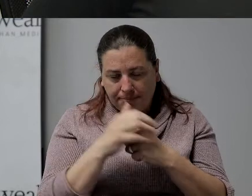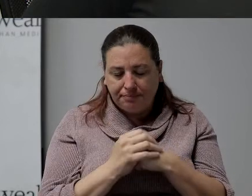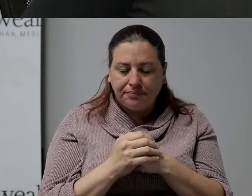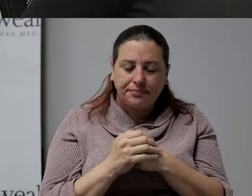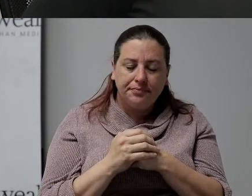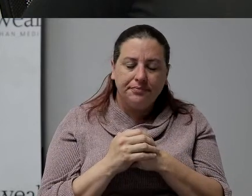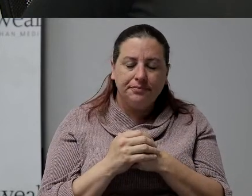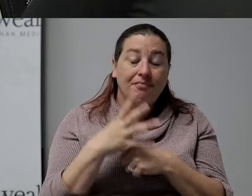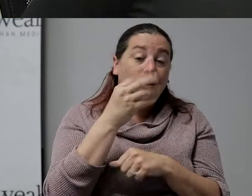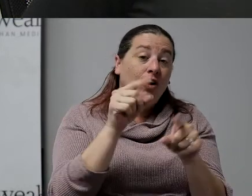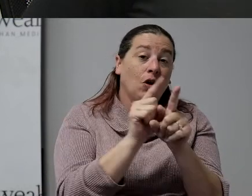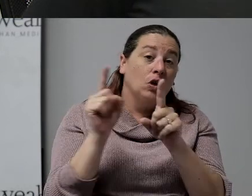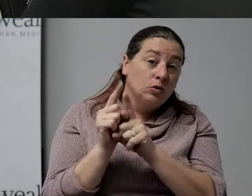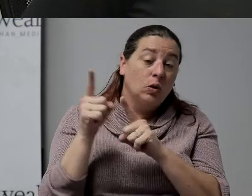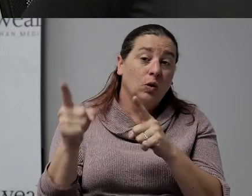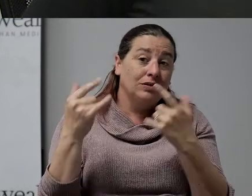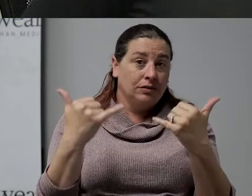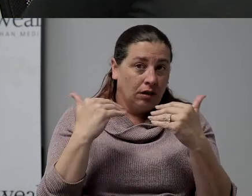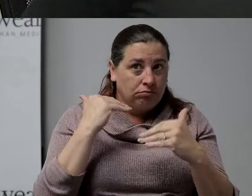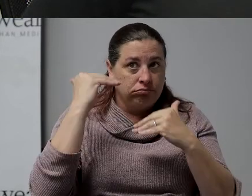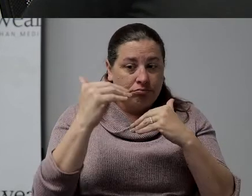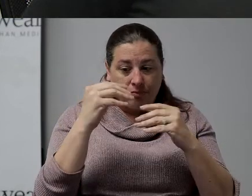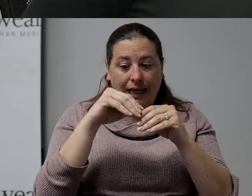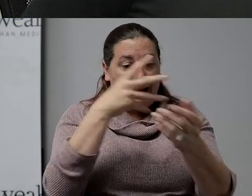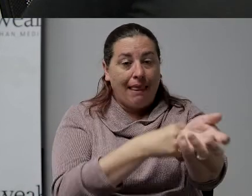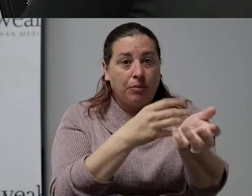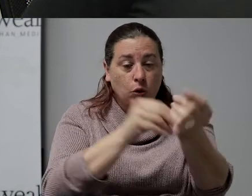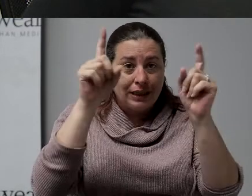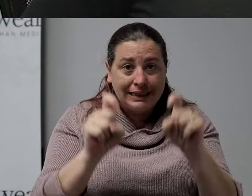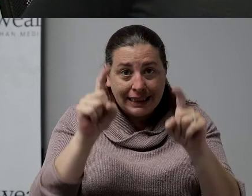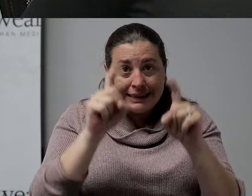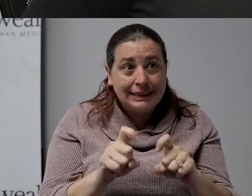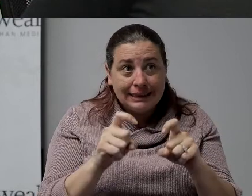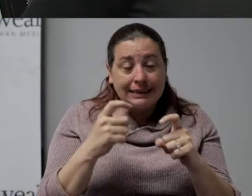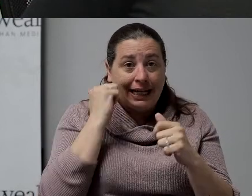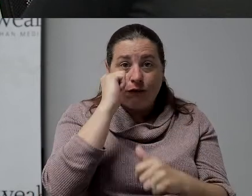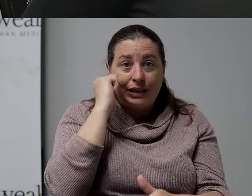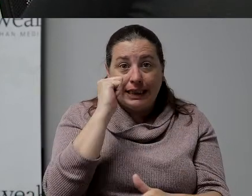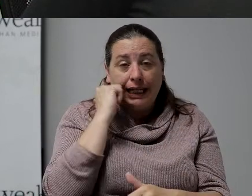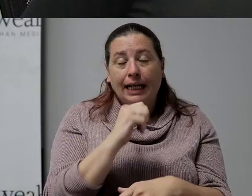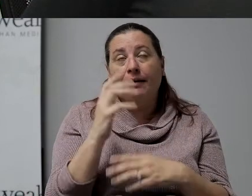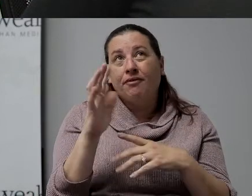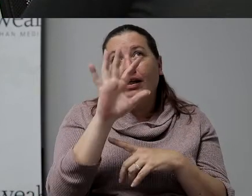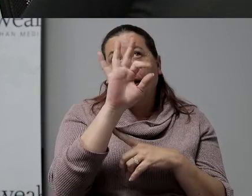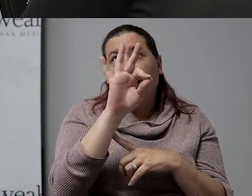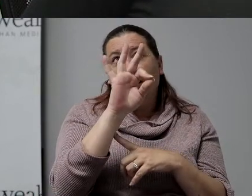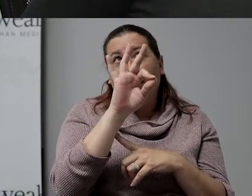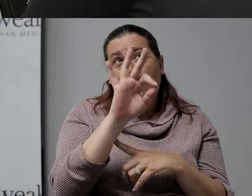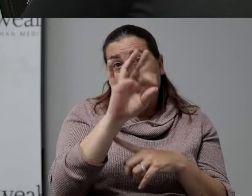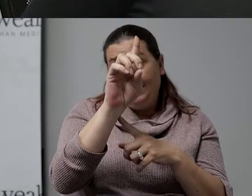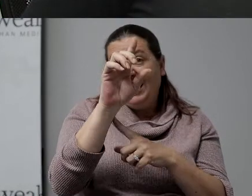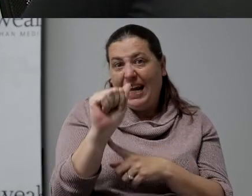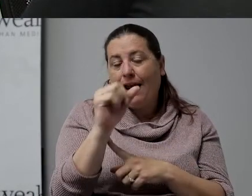that are being made in laboratory testing every single day. The or I guess in this case, the FDA, the Food and Drug